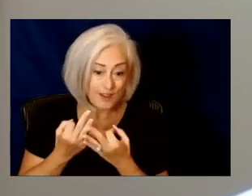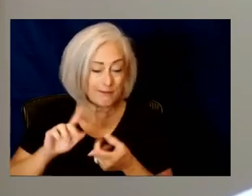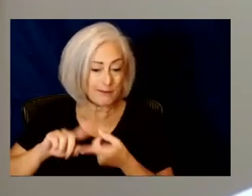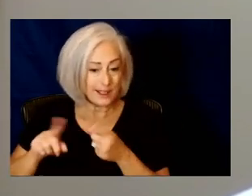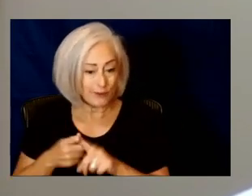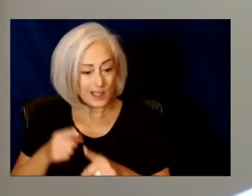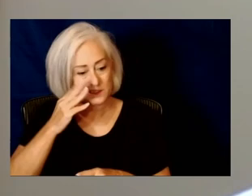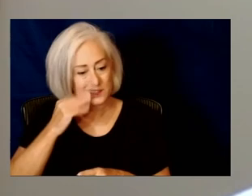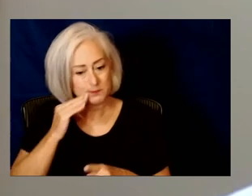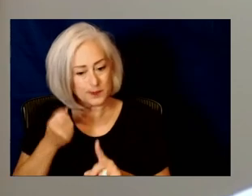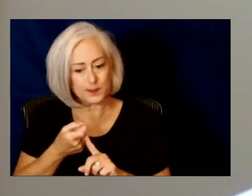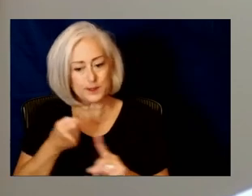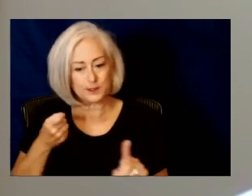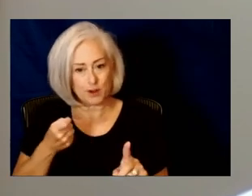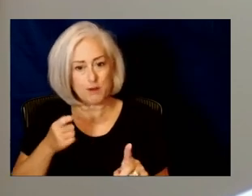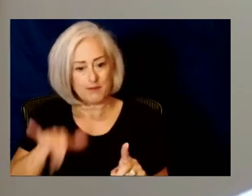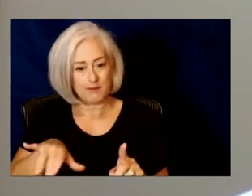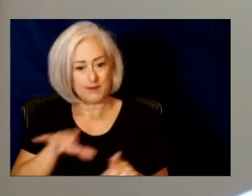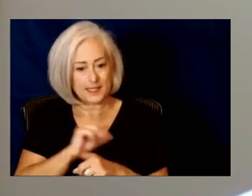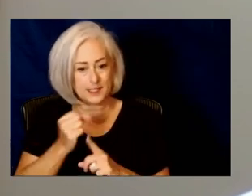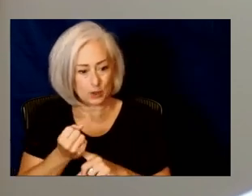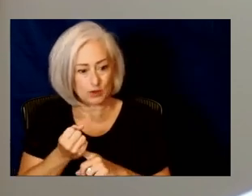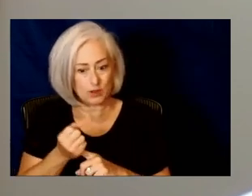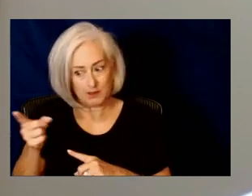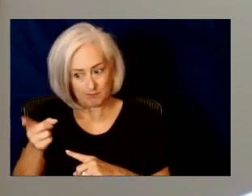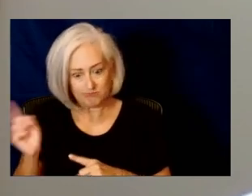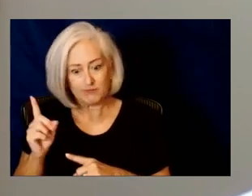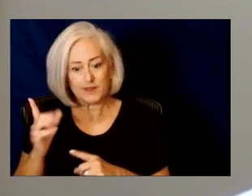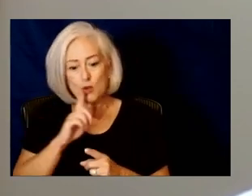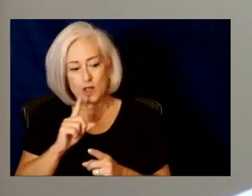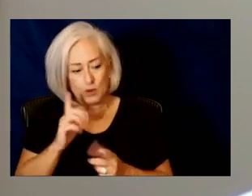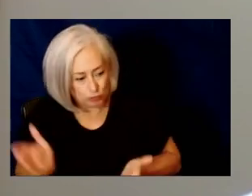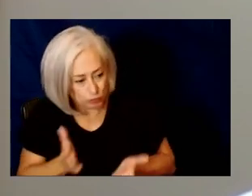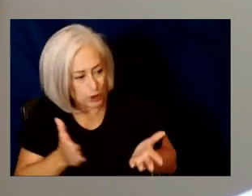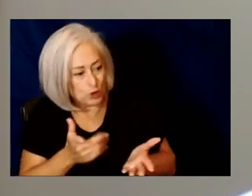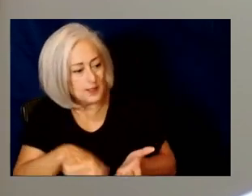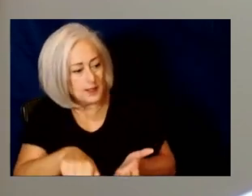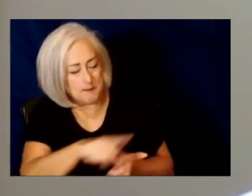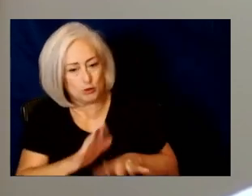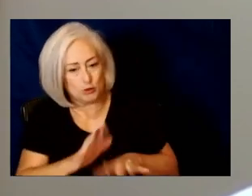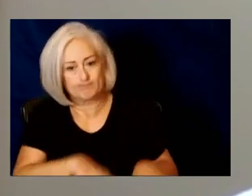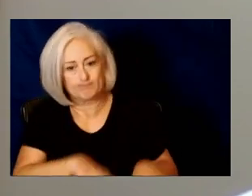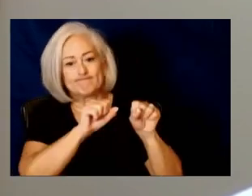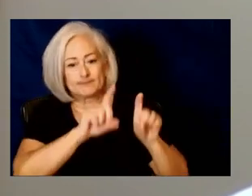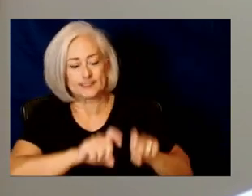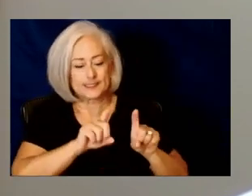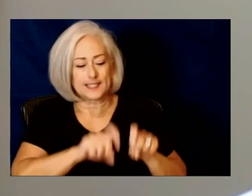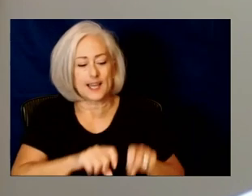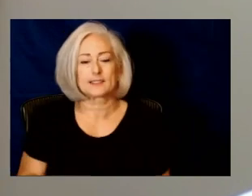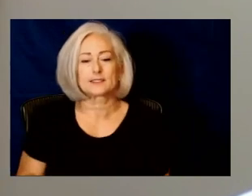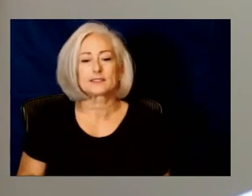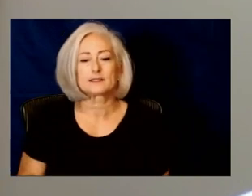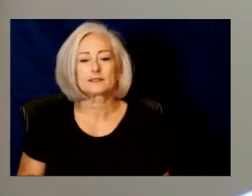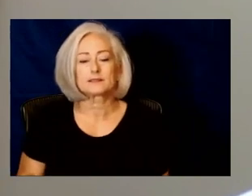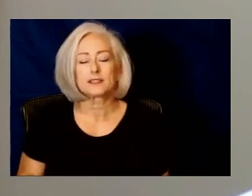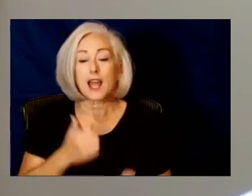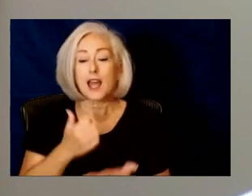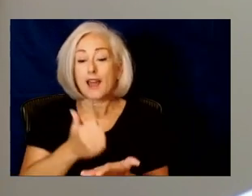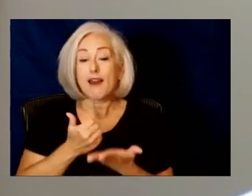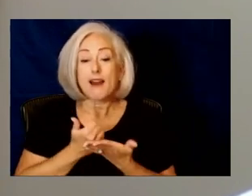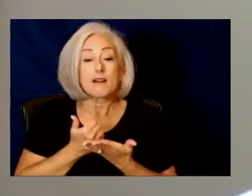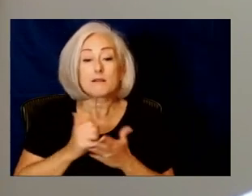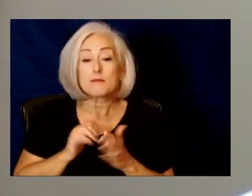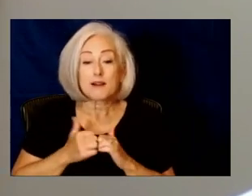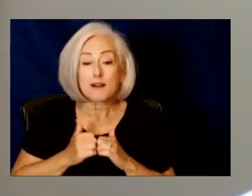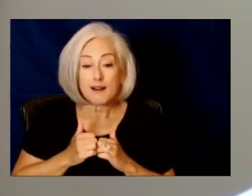really eager to engage in the possibility. And I think one of the other ways that this really helps me on the front lines is to prompt them